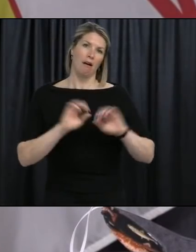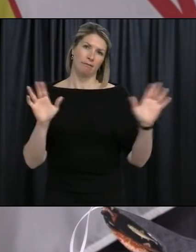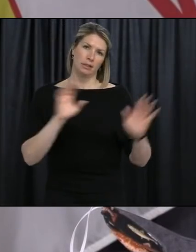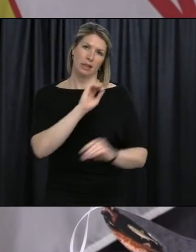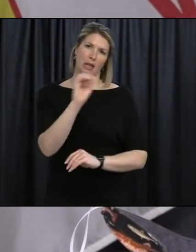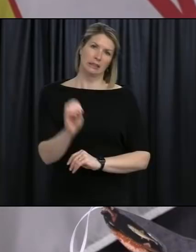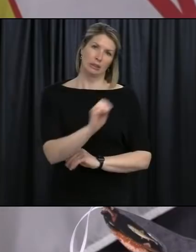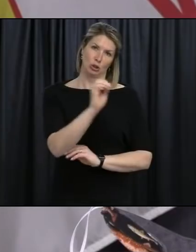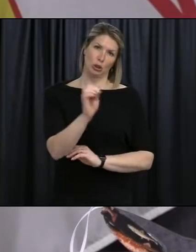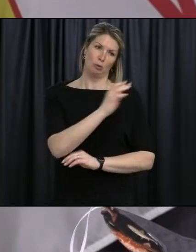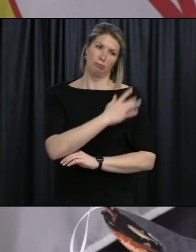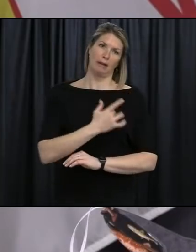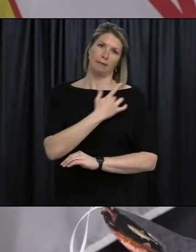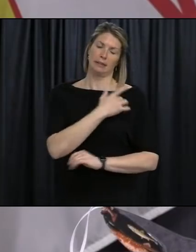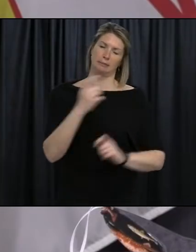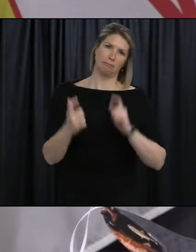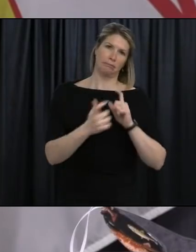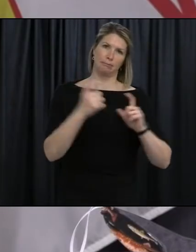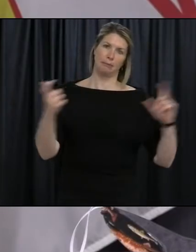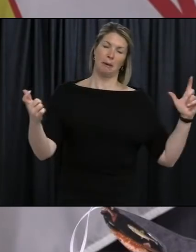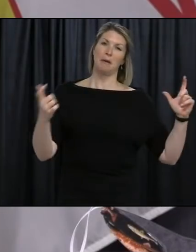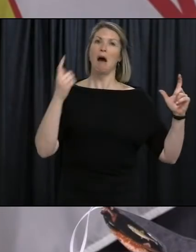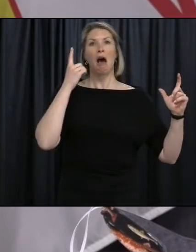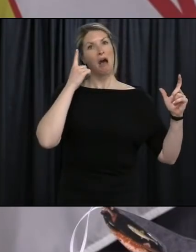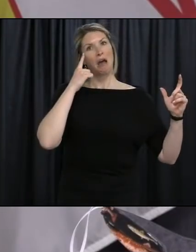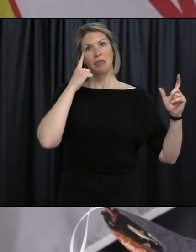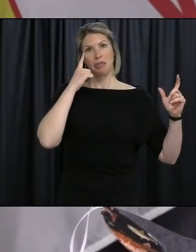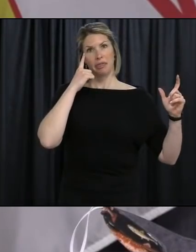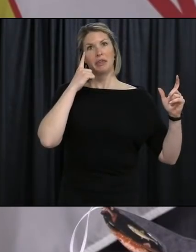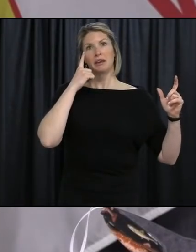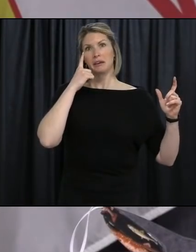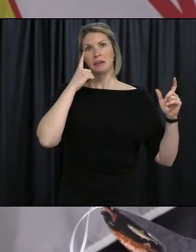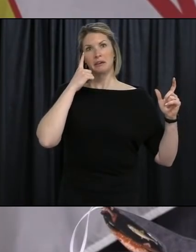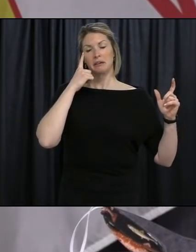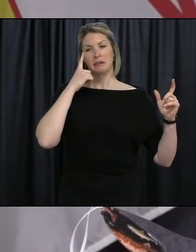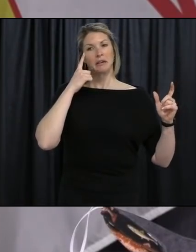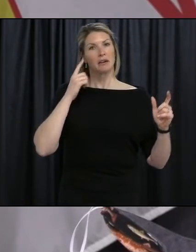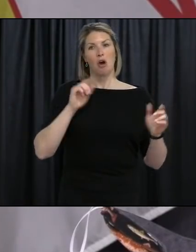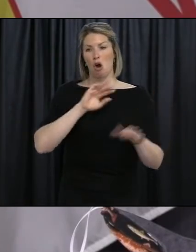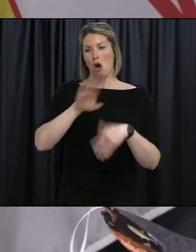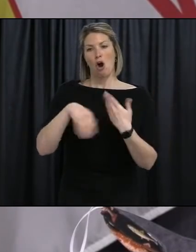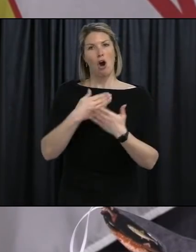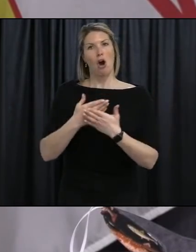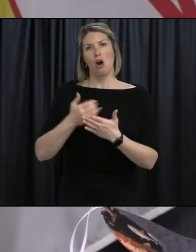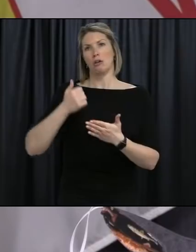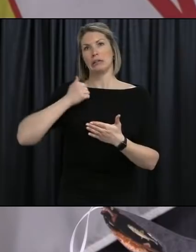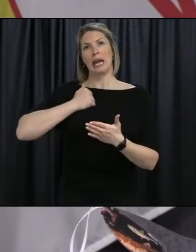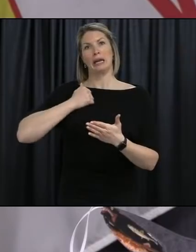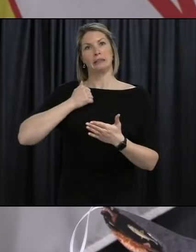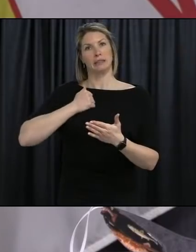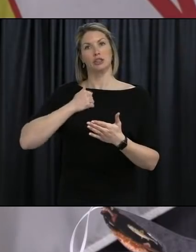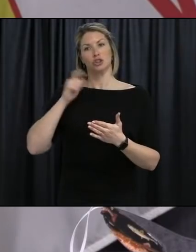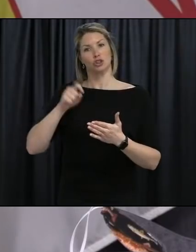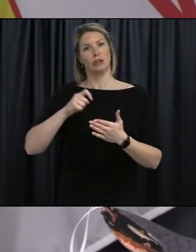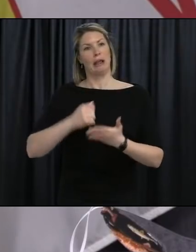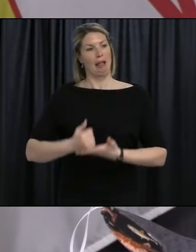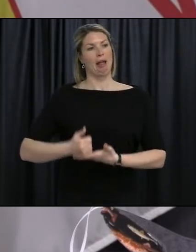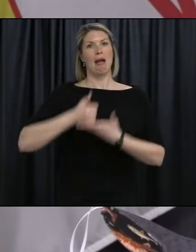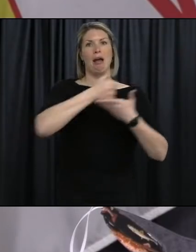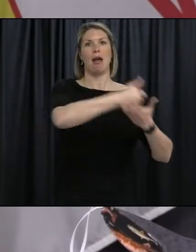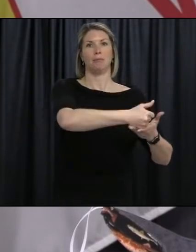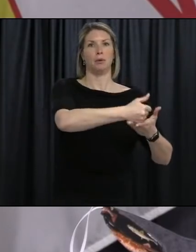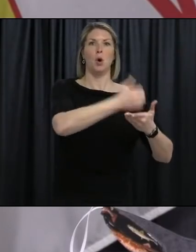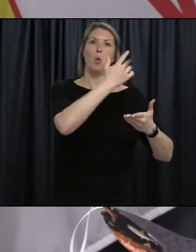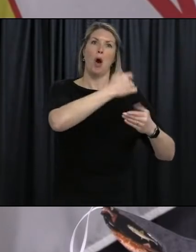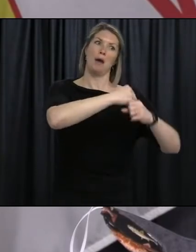this needs to be a Canadian effort in protecting the centre. So I asked him to come together with what he needs, and